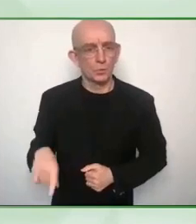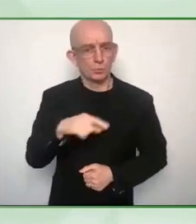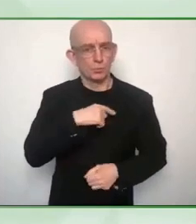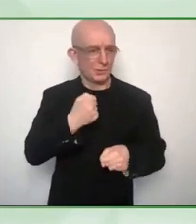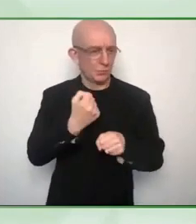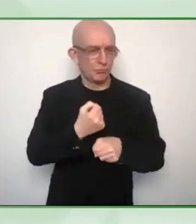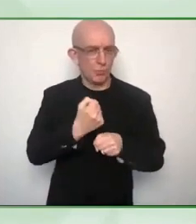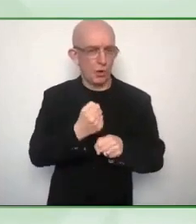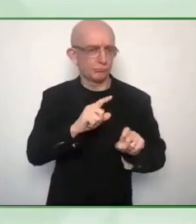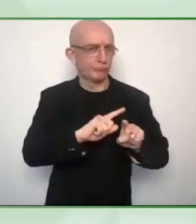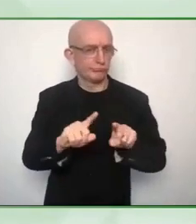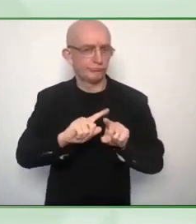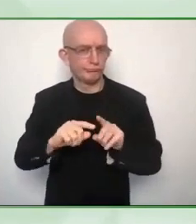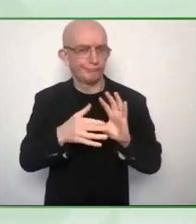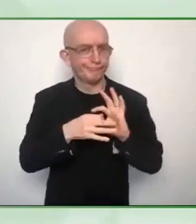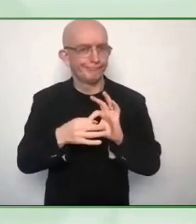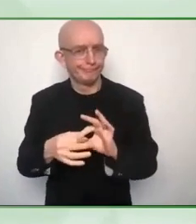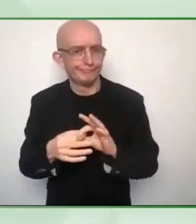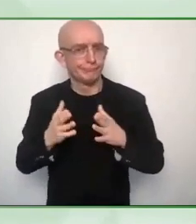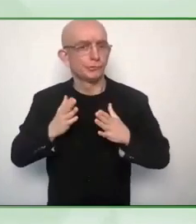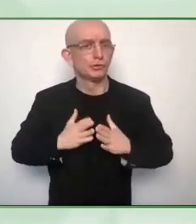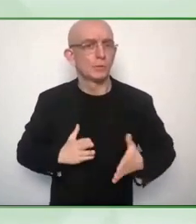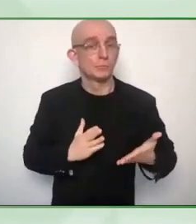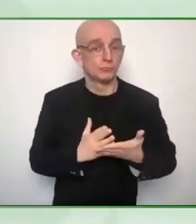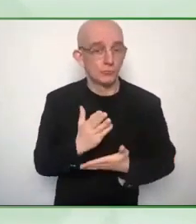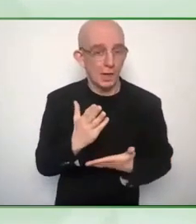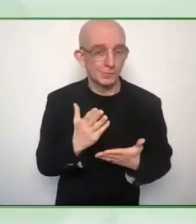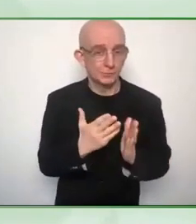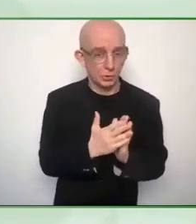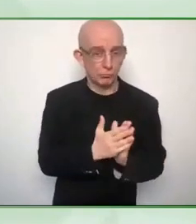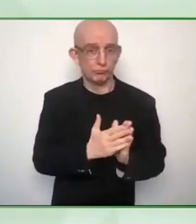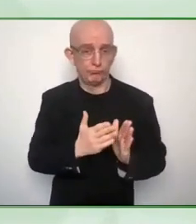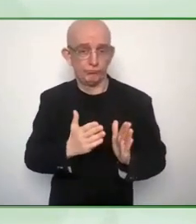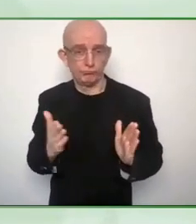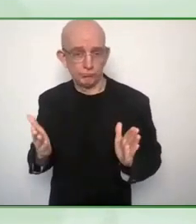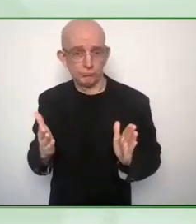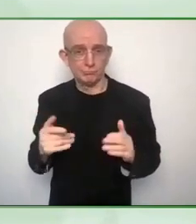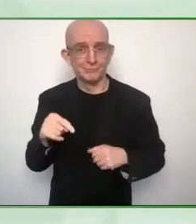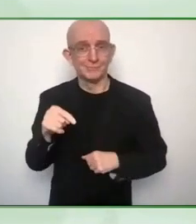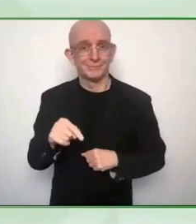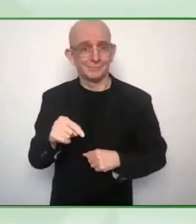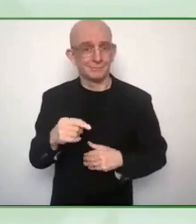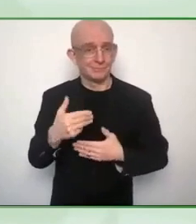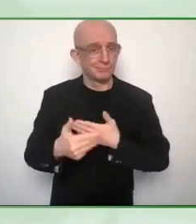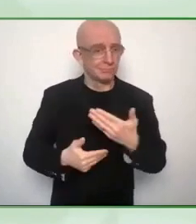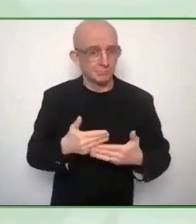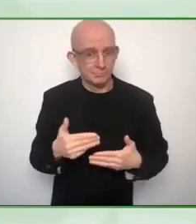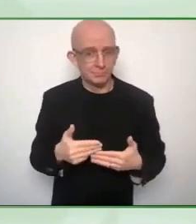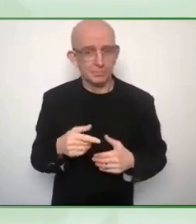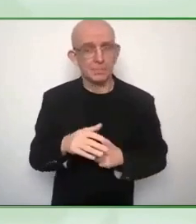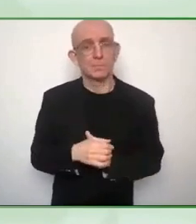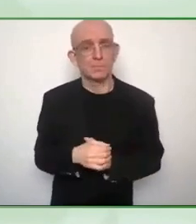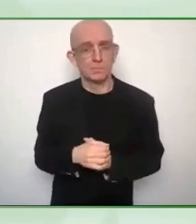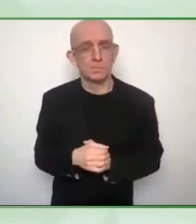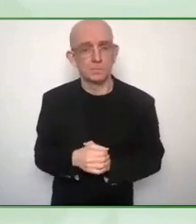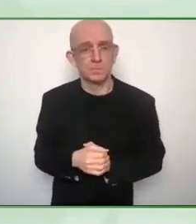What are the commitments proposed for the way forward? Could you tell us a little bit about it? Yeah,